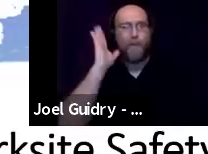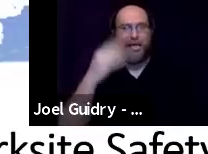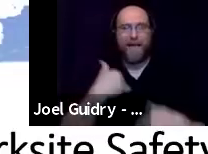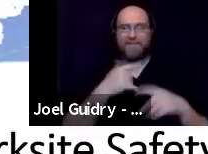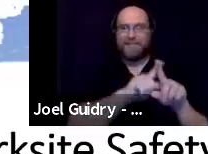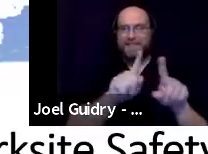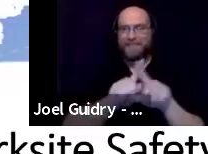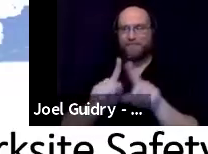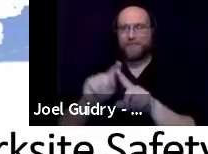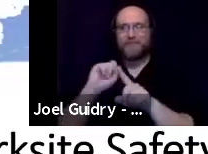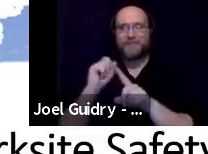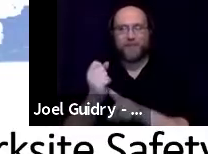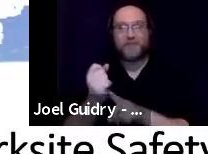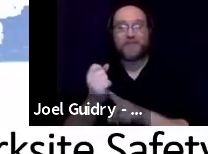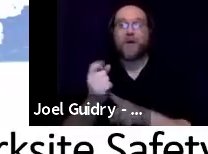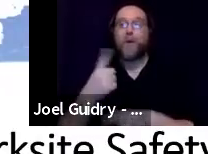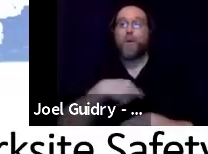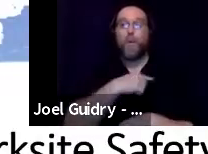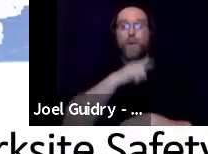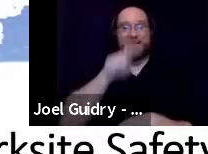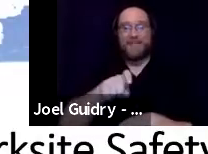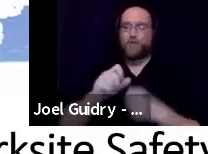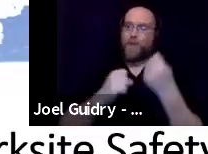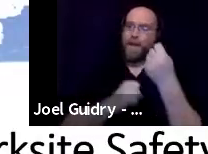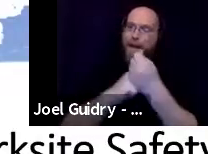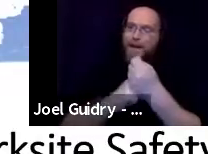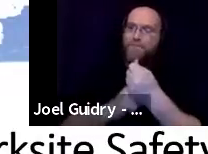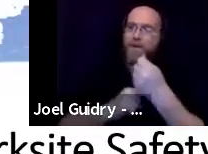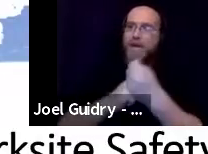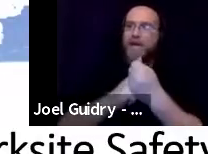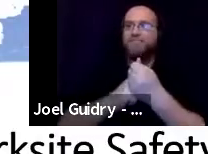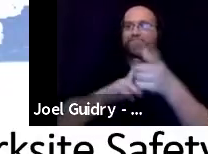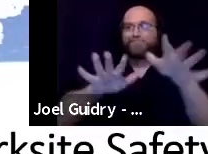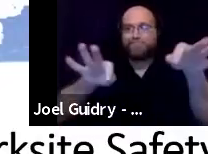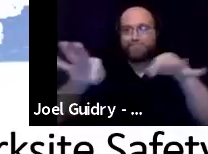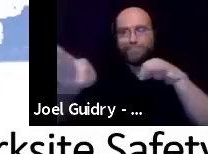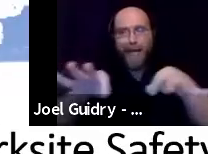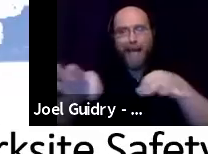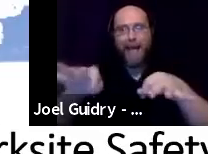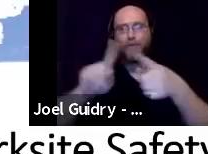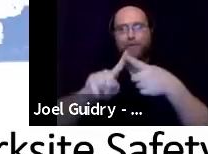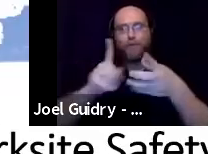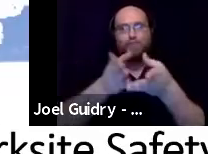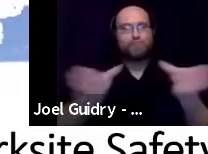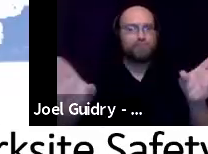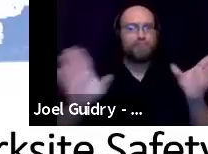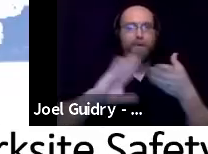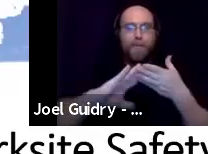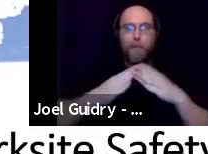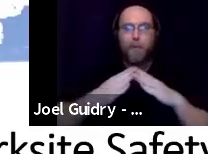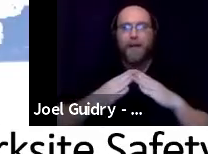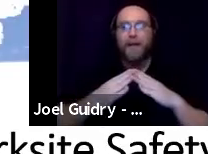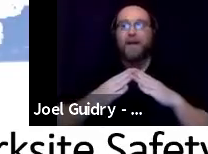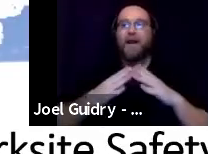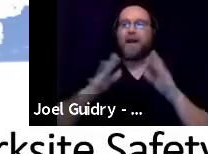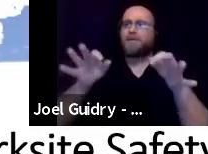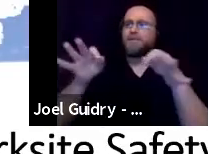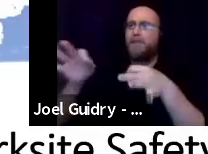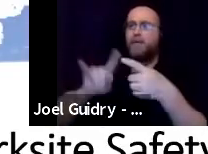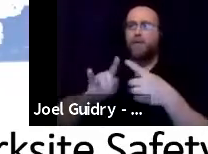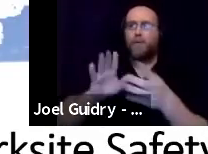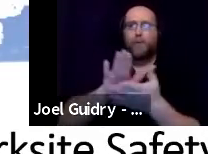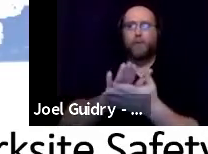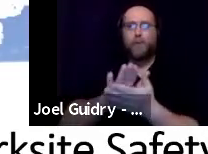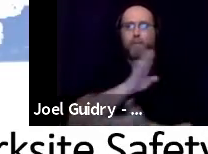be going in there and advocating and explaining to the community, school boards, and